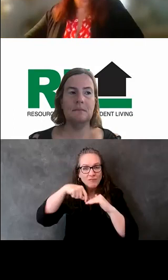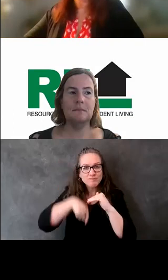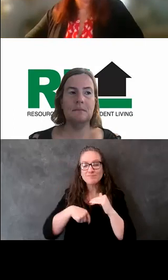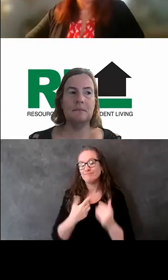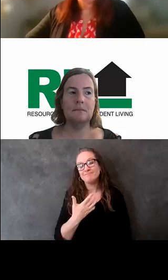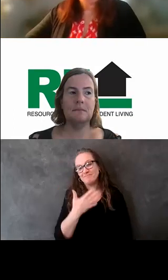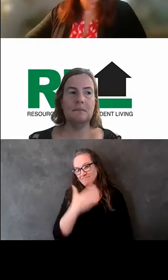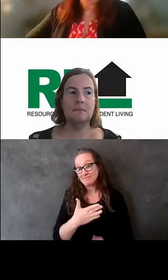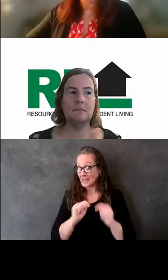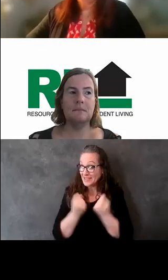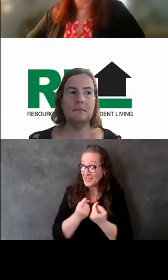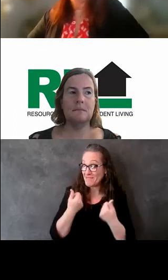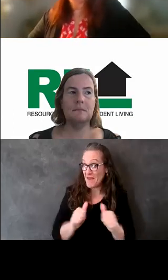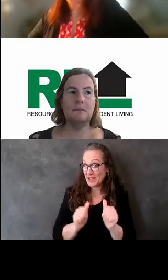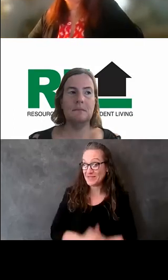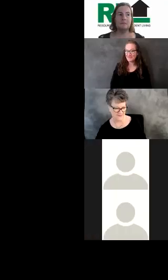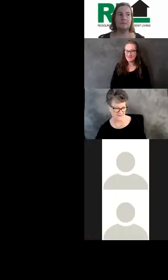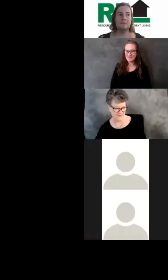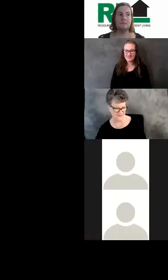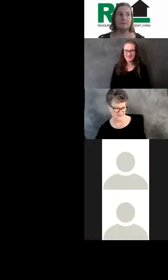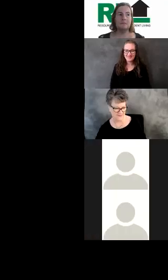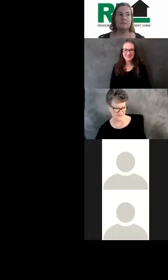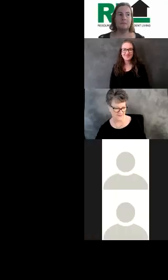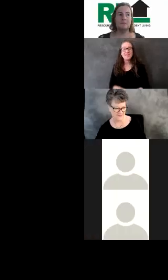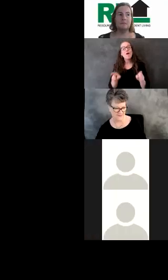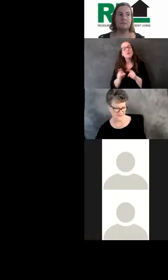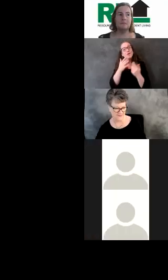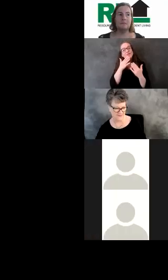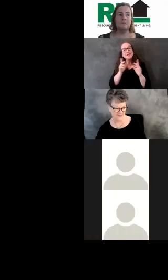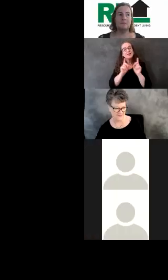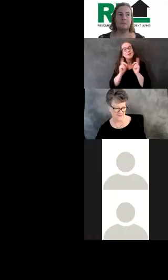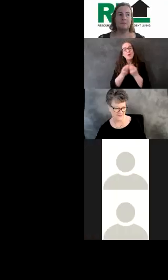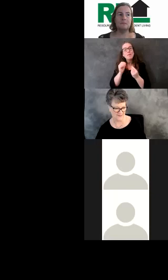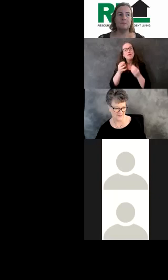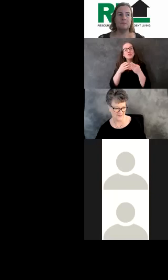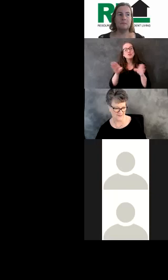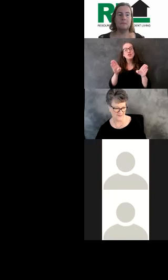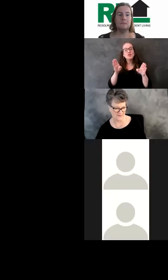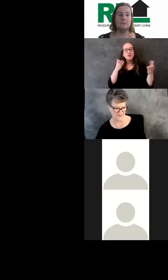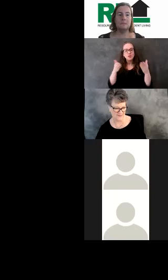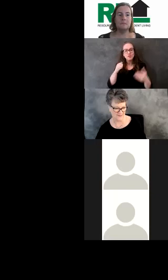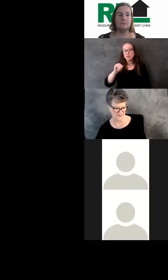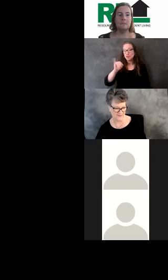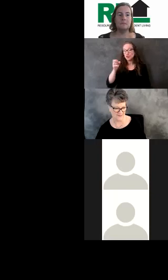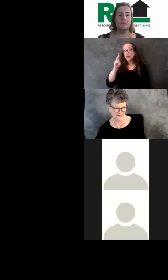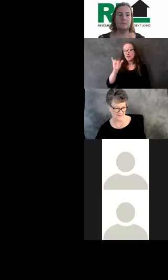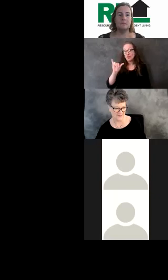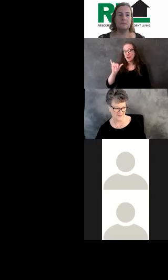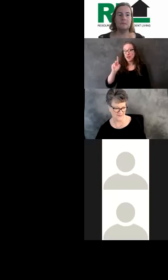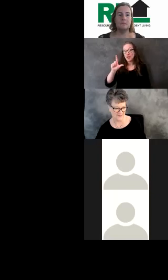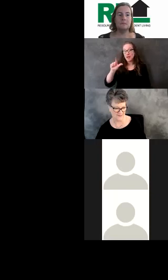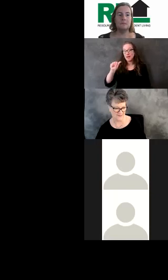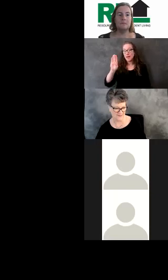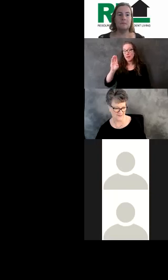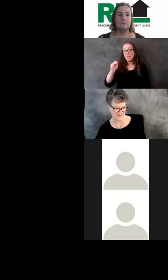and great team effort. Also want to thank the Department of General Services, Jeffrey Lebenko, who is a subject matter expert and helped